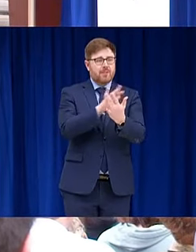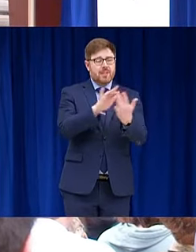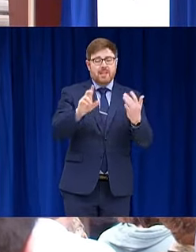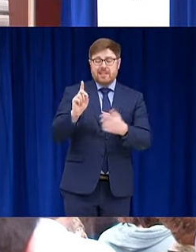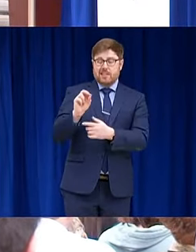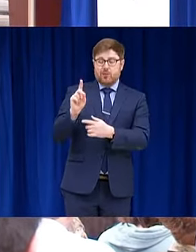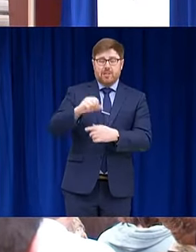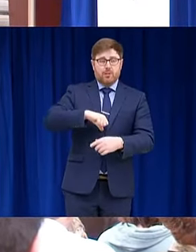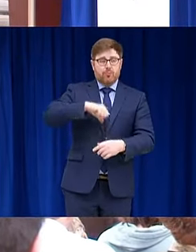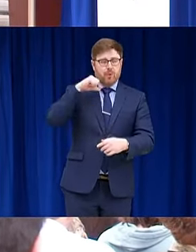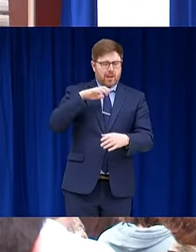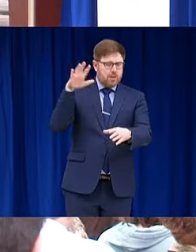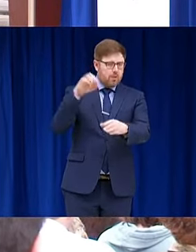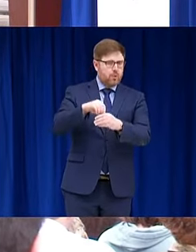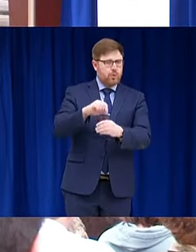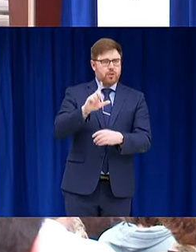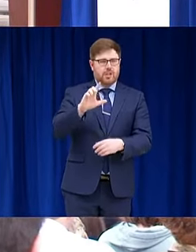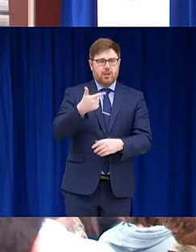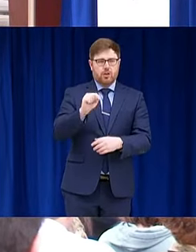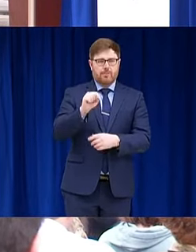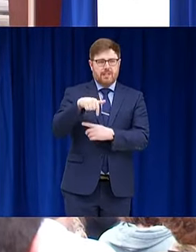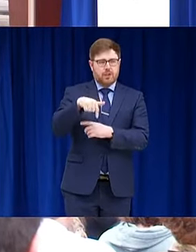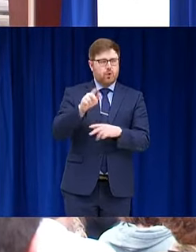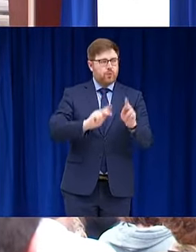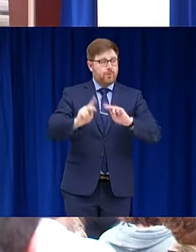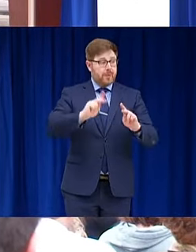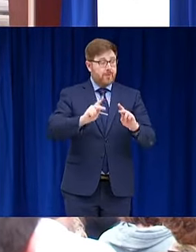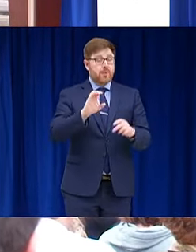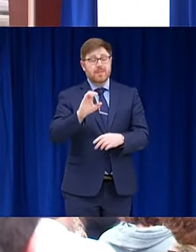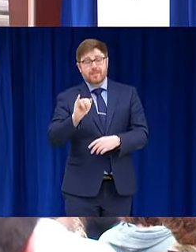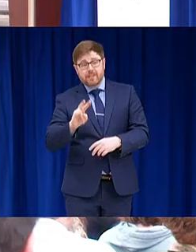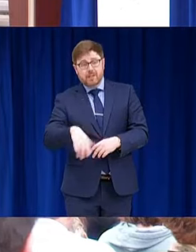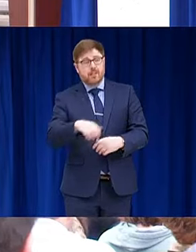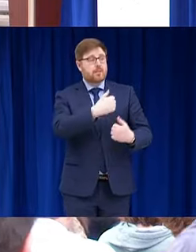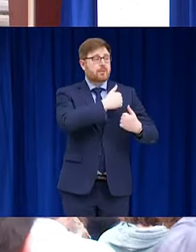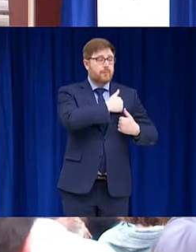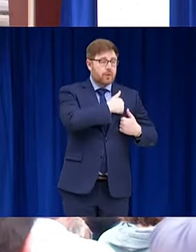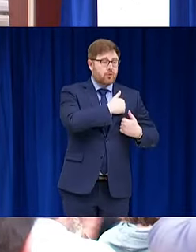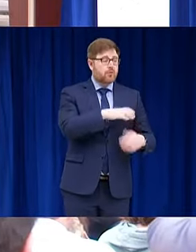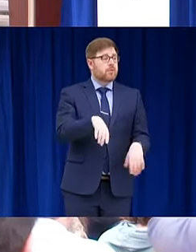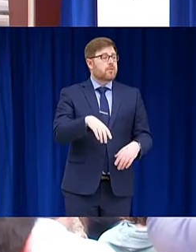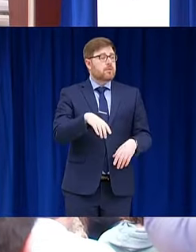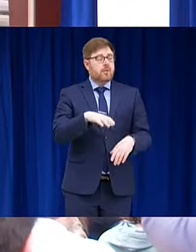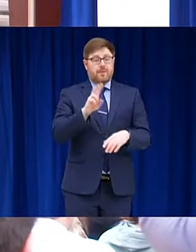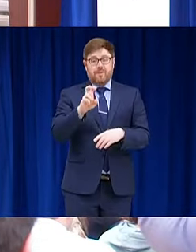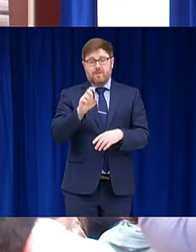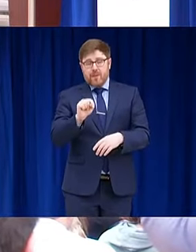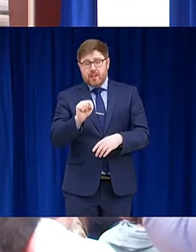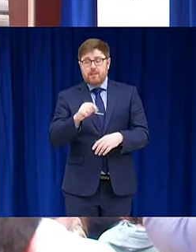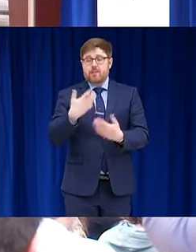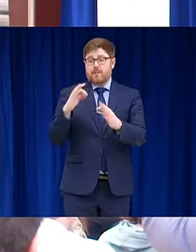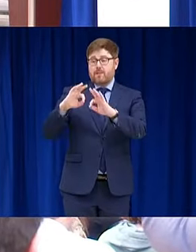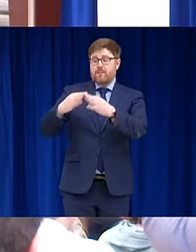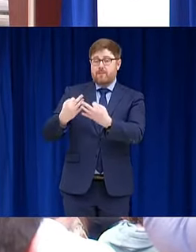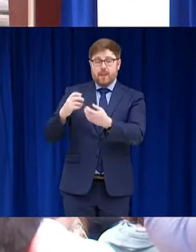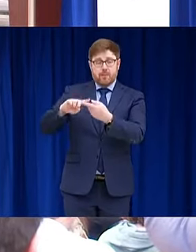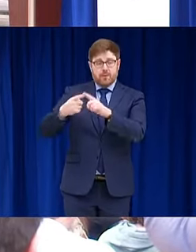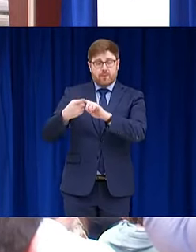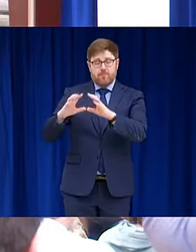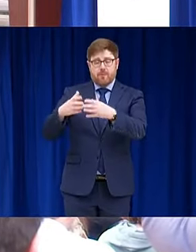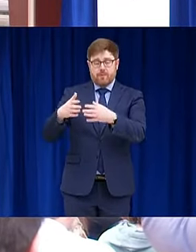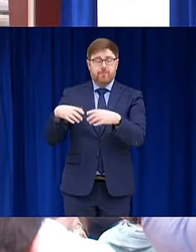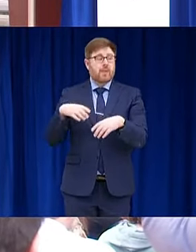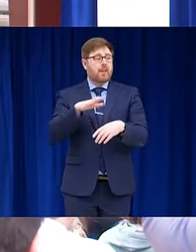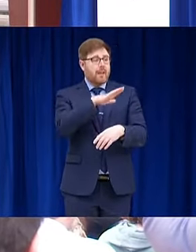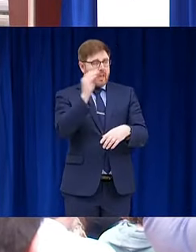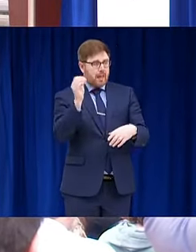bisexual, transgender, and queer civilians, service members, veterans, contractors, family members, and allies to the LGBTQ